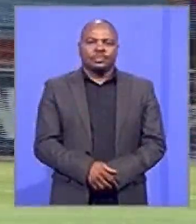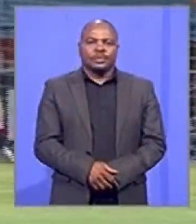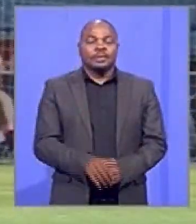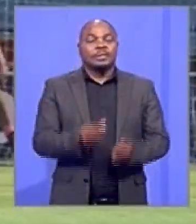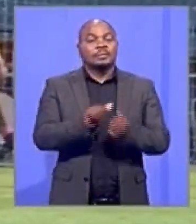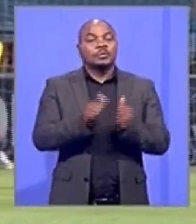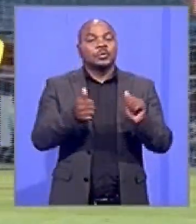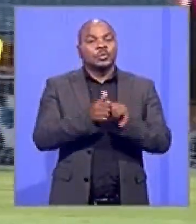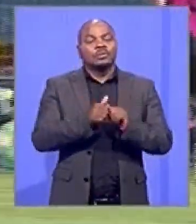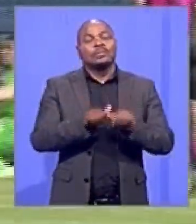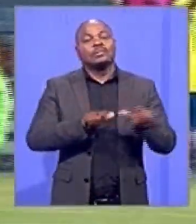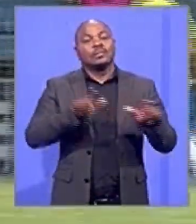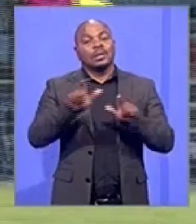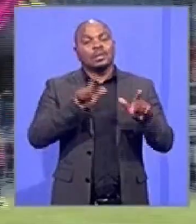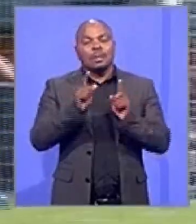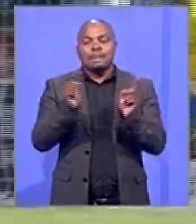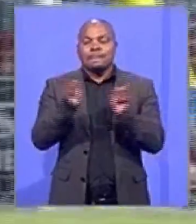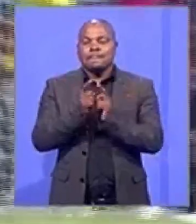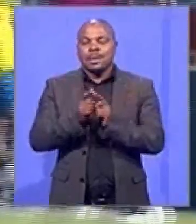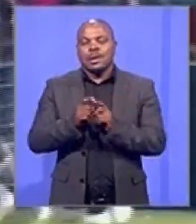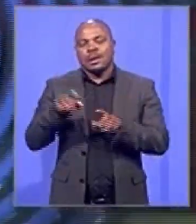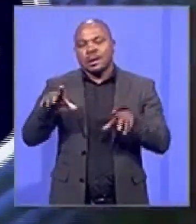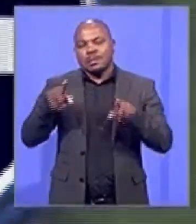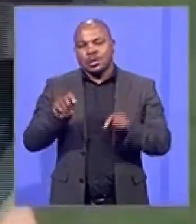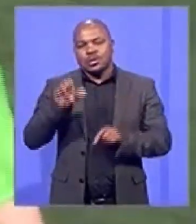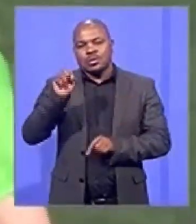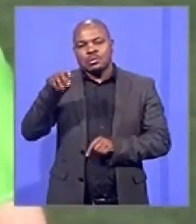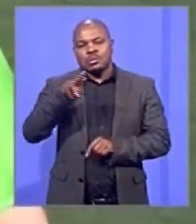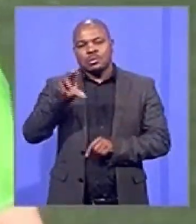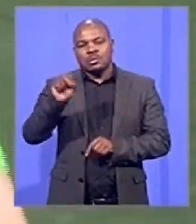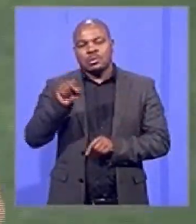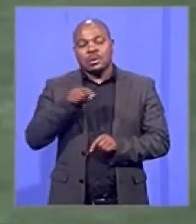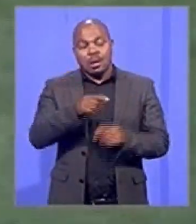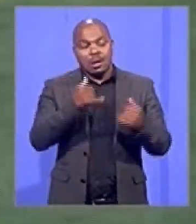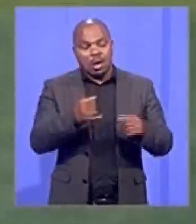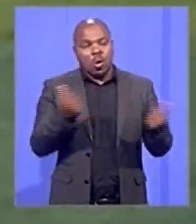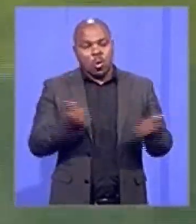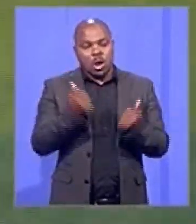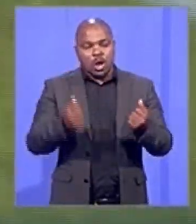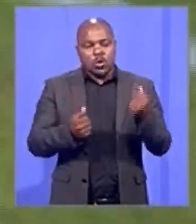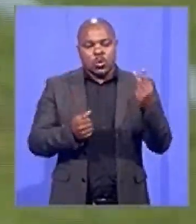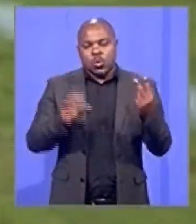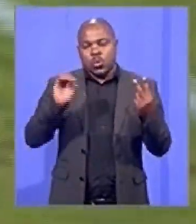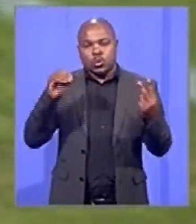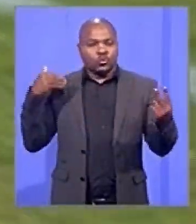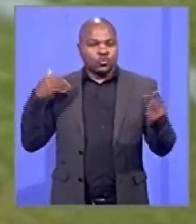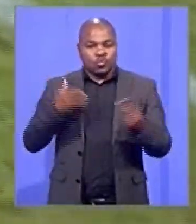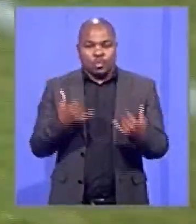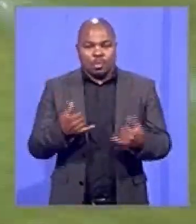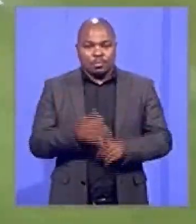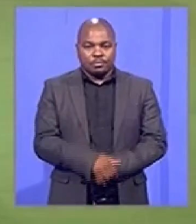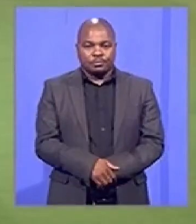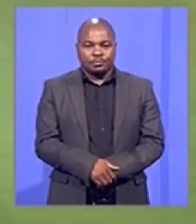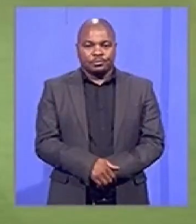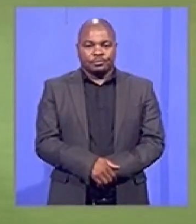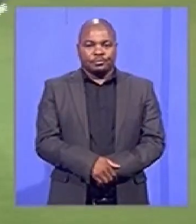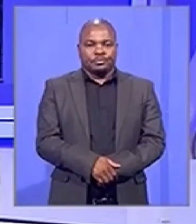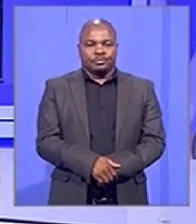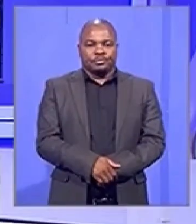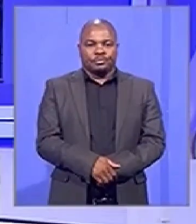Dipapadi Mamelodi Sundowns bapala le Cape Town Spurs papading ya league mo eteletseng pele ka dintlha tse pedi ho tla fihla ha jwale.